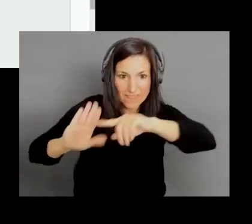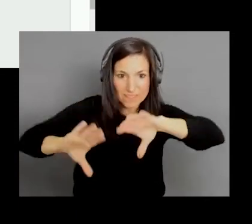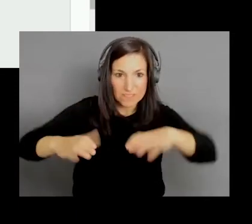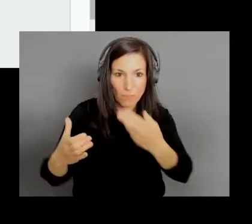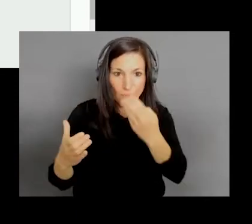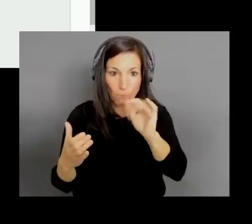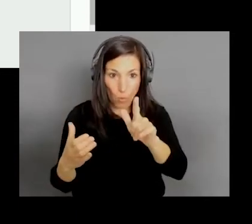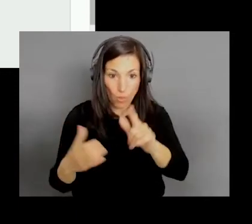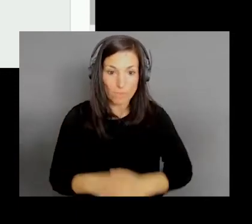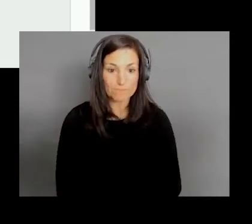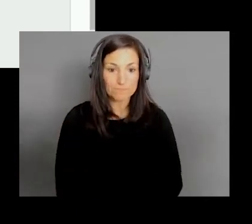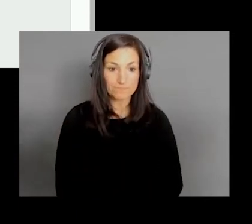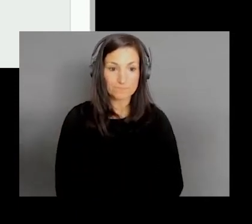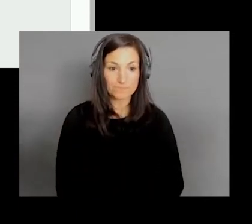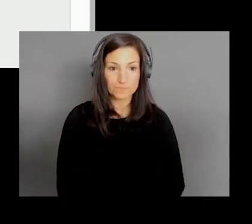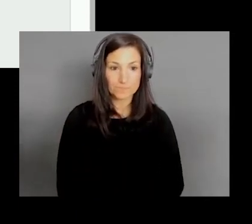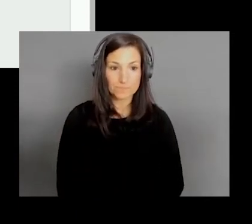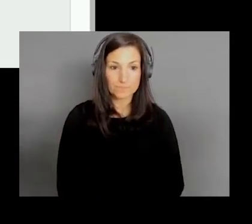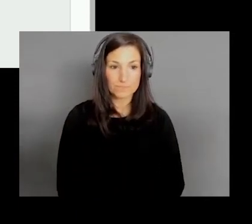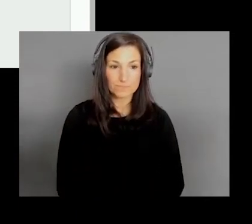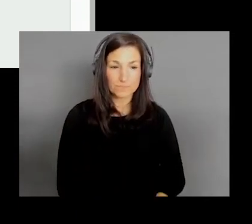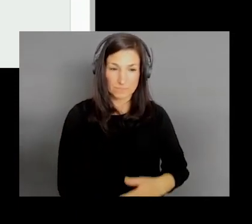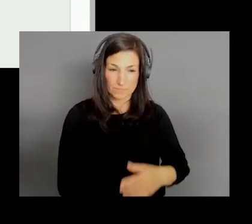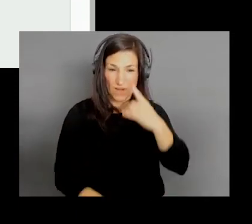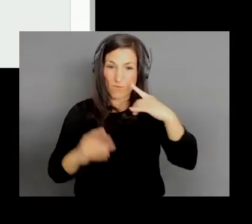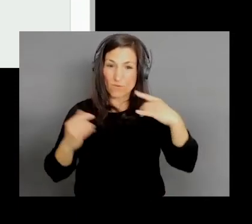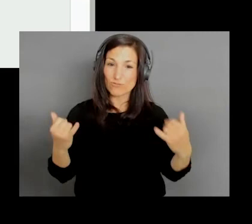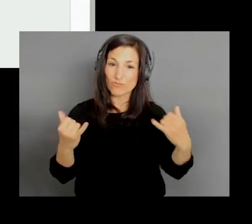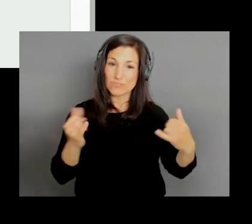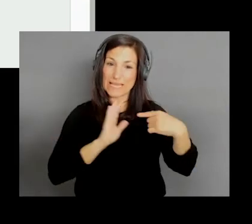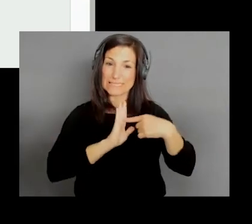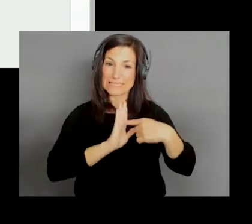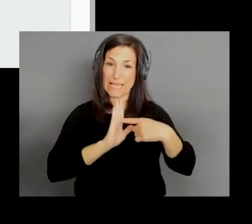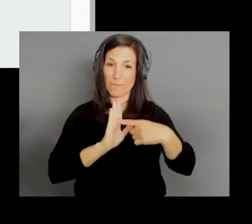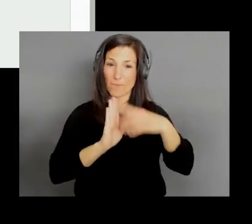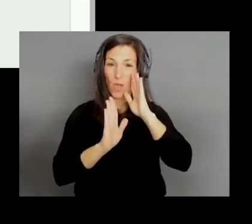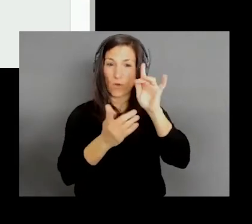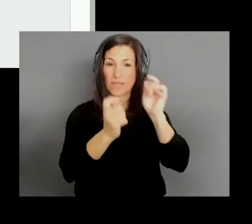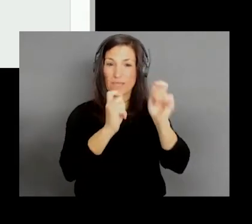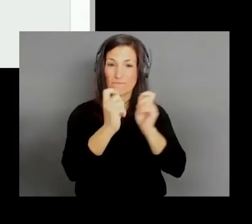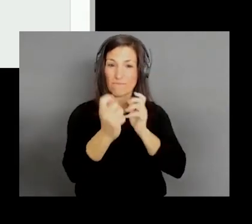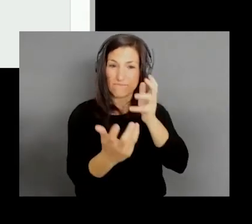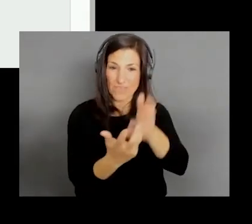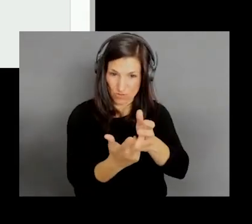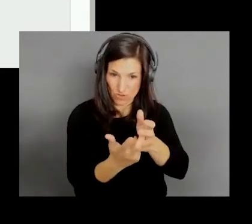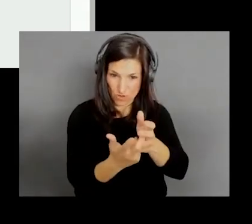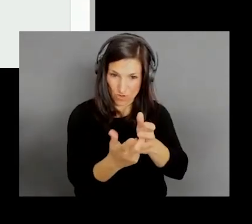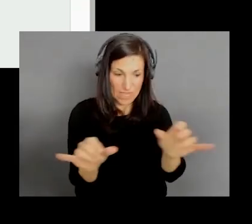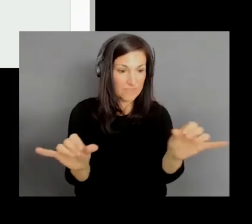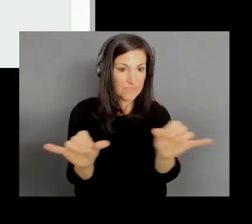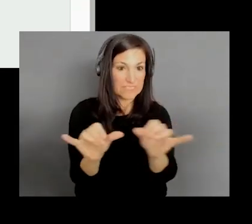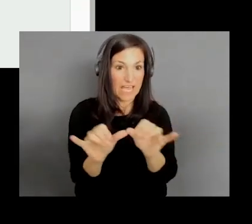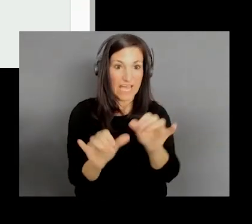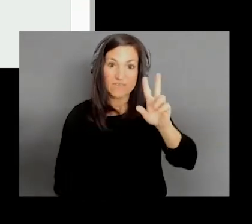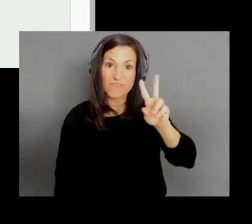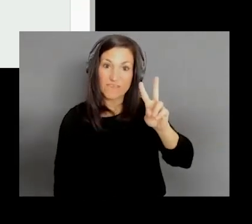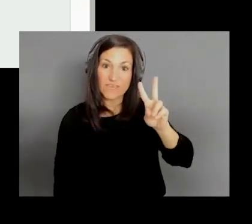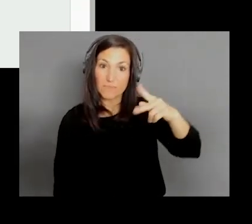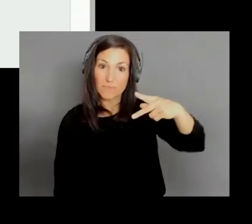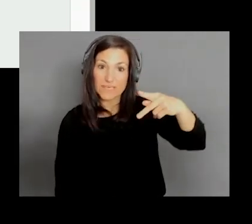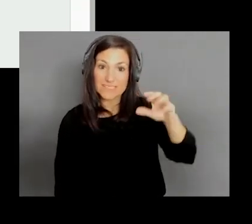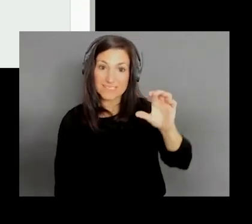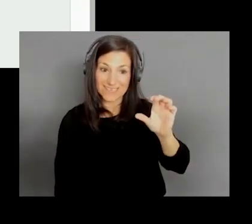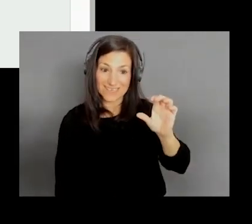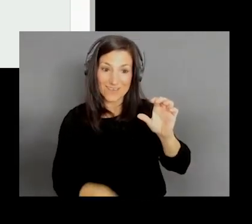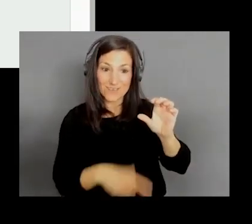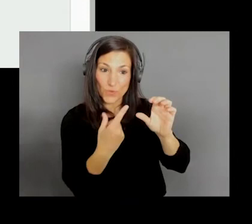And the one I'm going to configure for this demo today is the size of the VPC. So from here, I can control